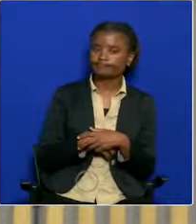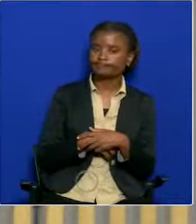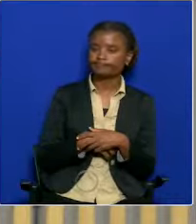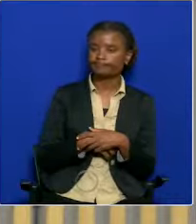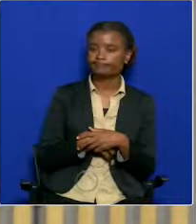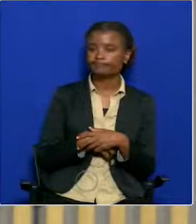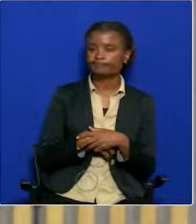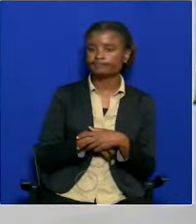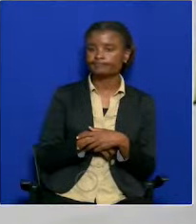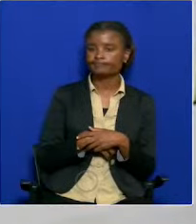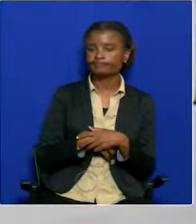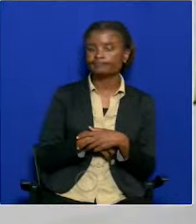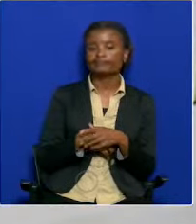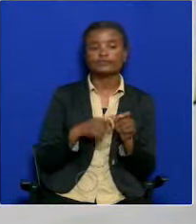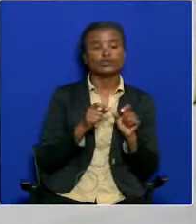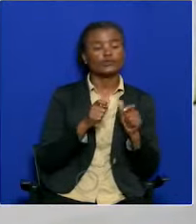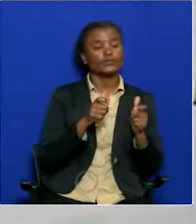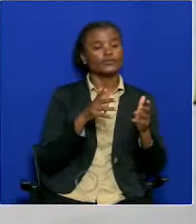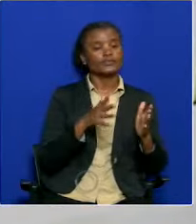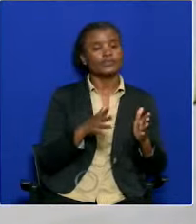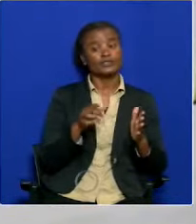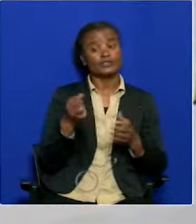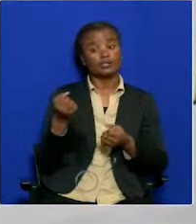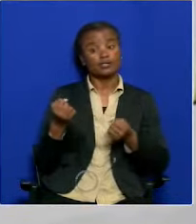Commissioner, the car was at the